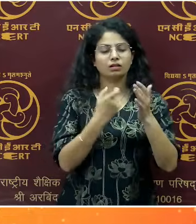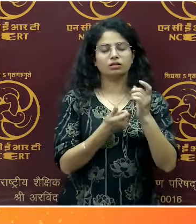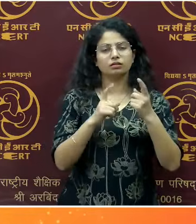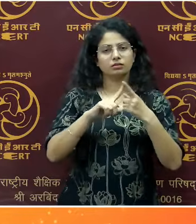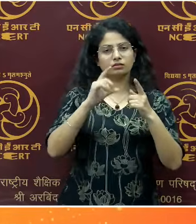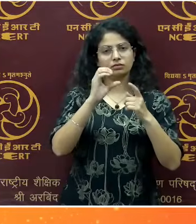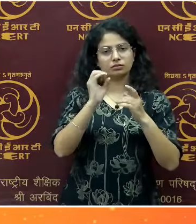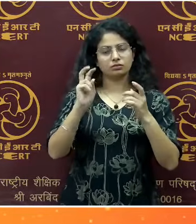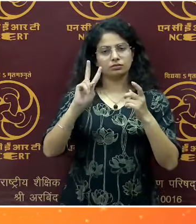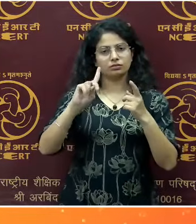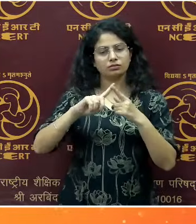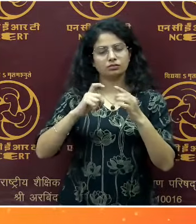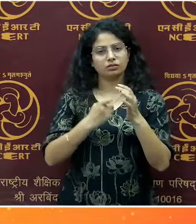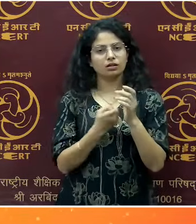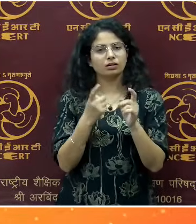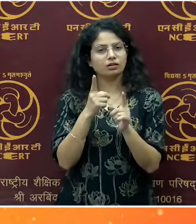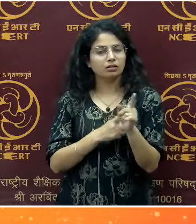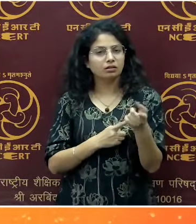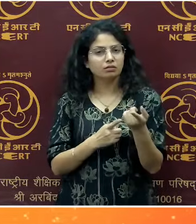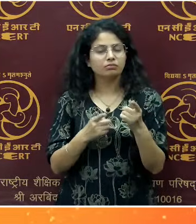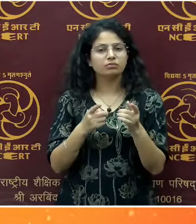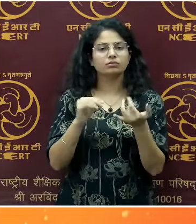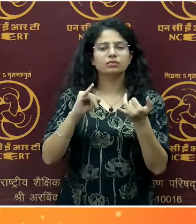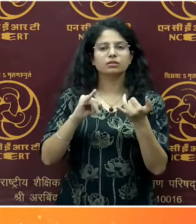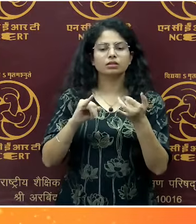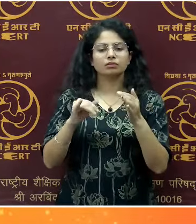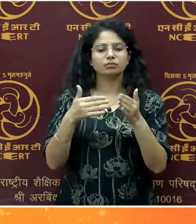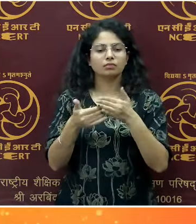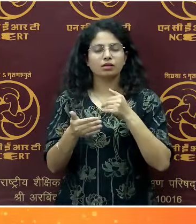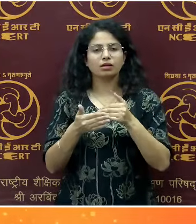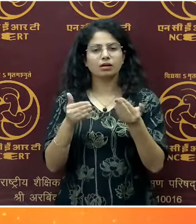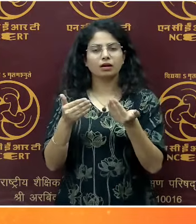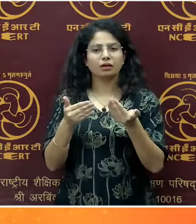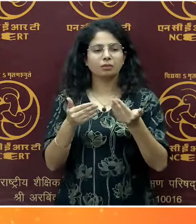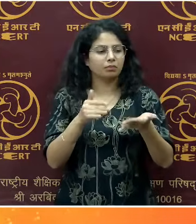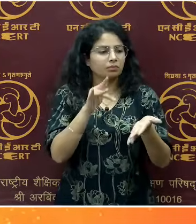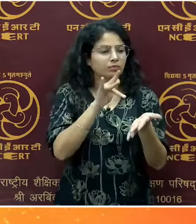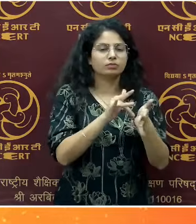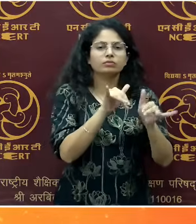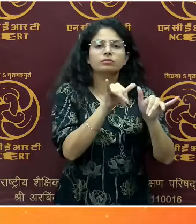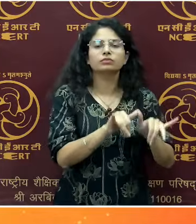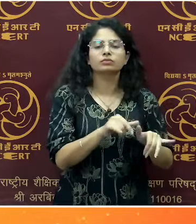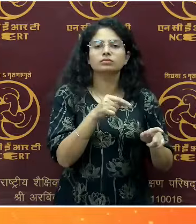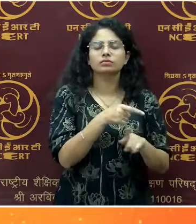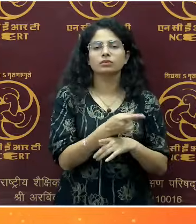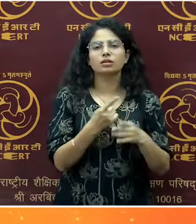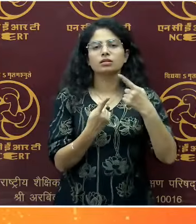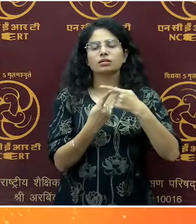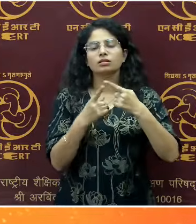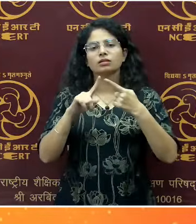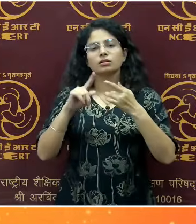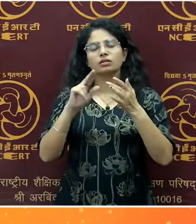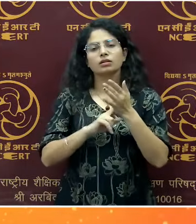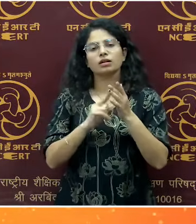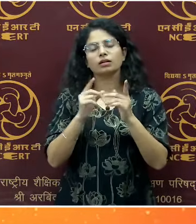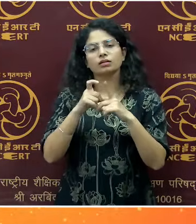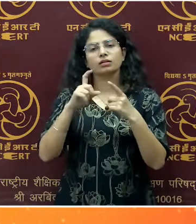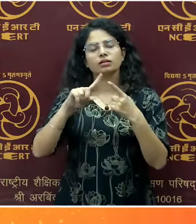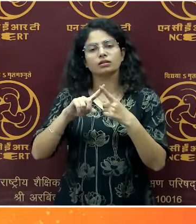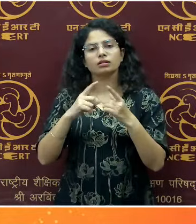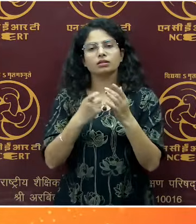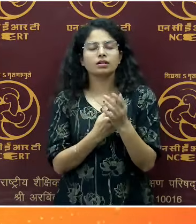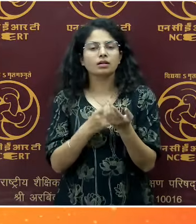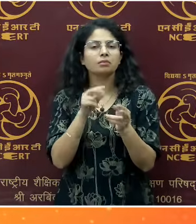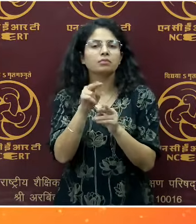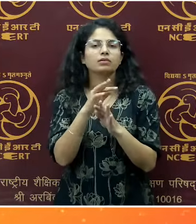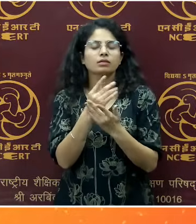he recovered. Sheltering is the providing the shelter, yes, and tender, the soft grass. You remember that the you